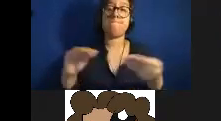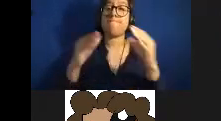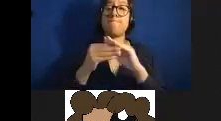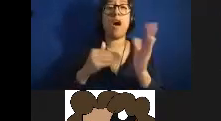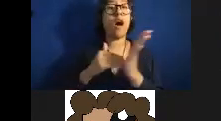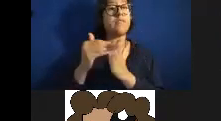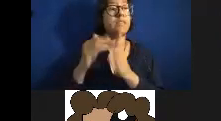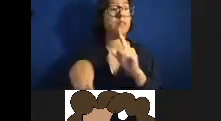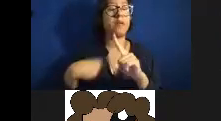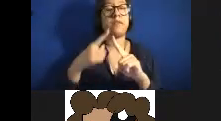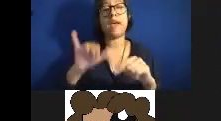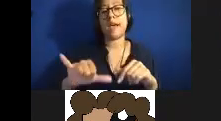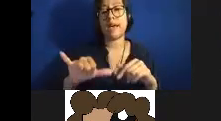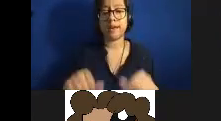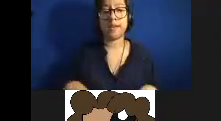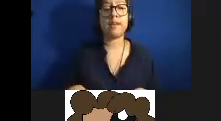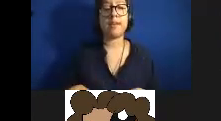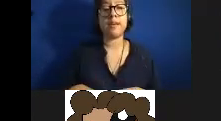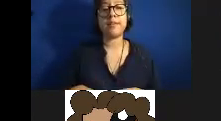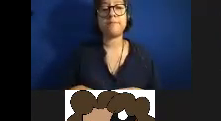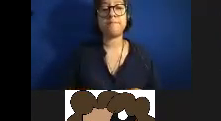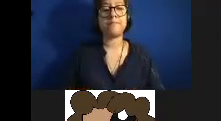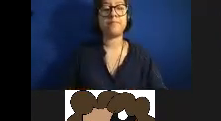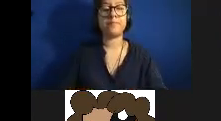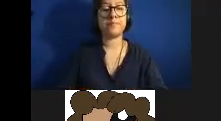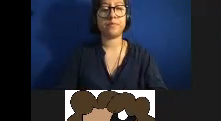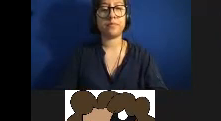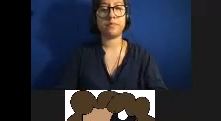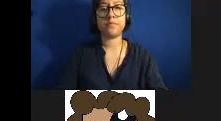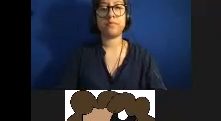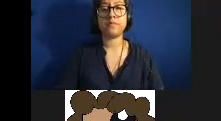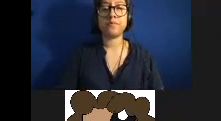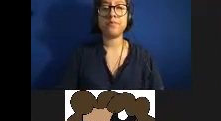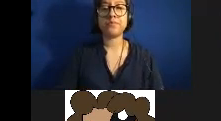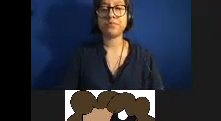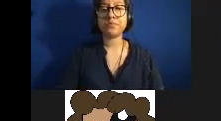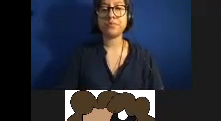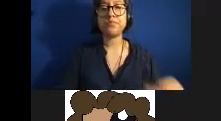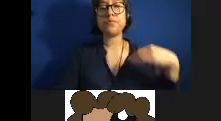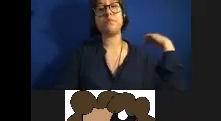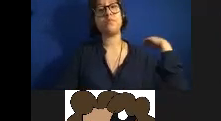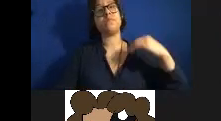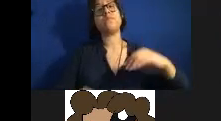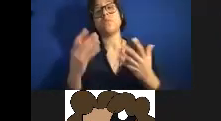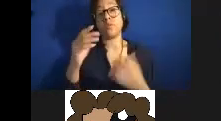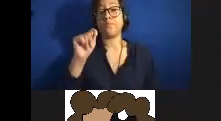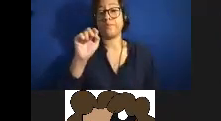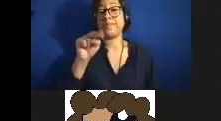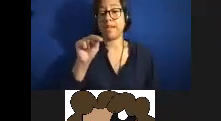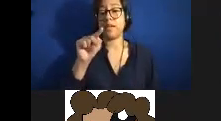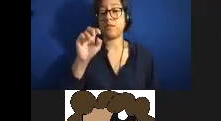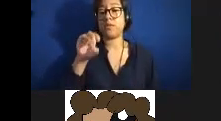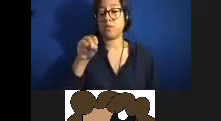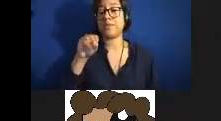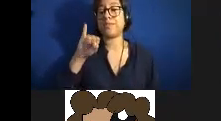groups or what have you. And having the organization 10 Toes In and dealing with